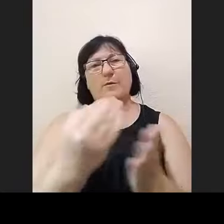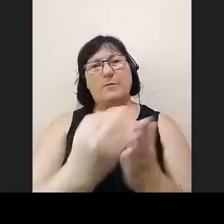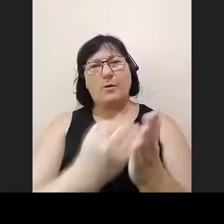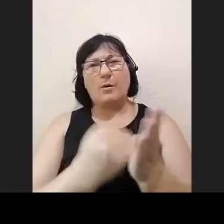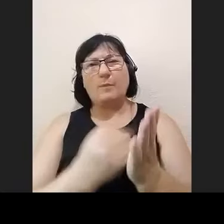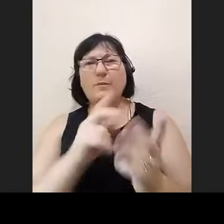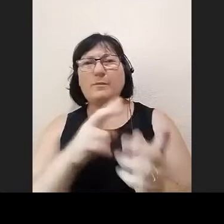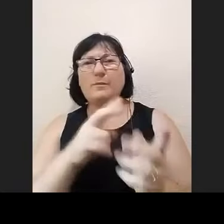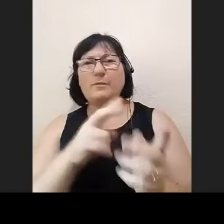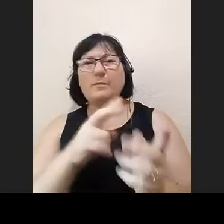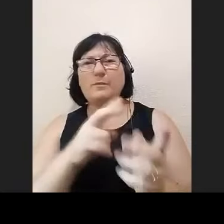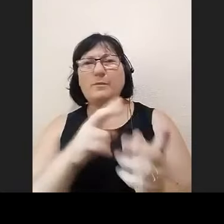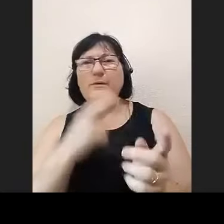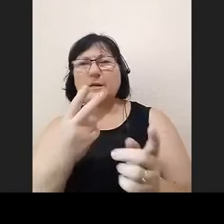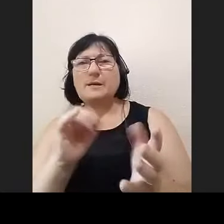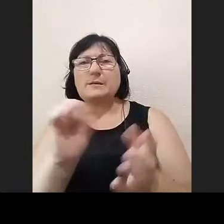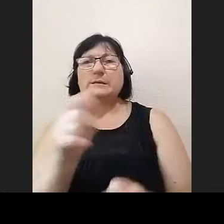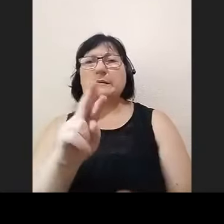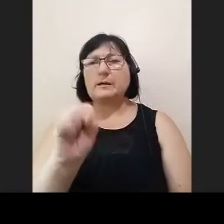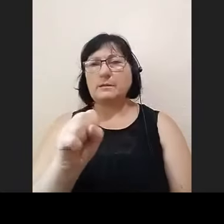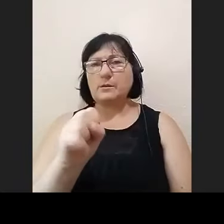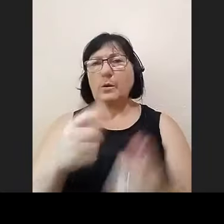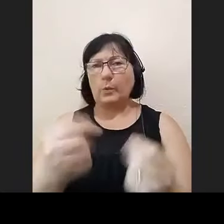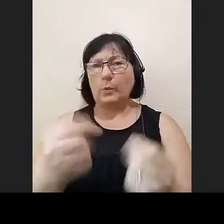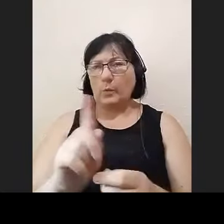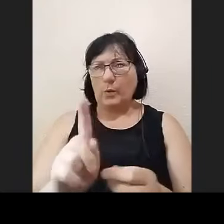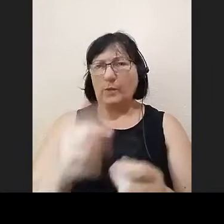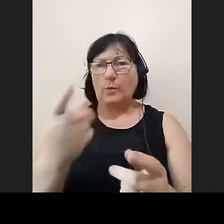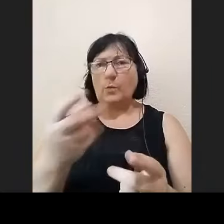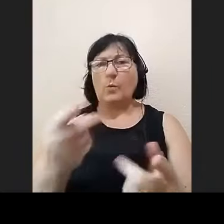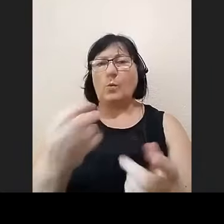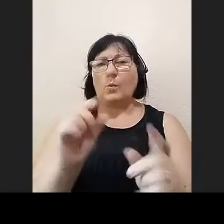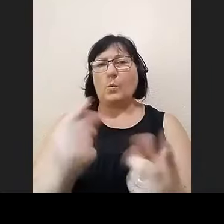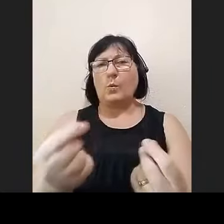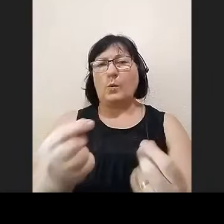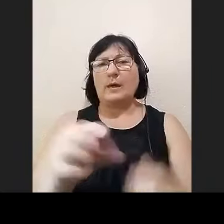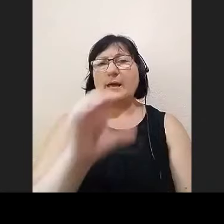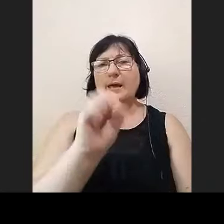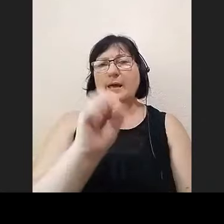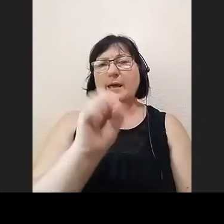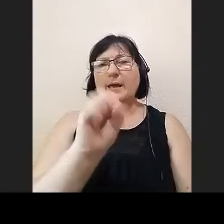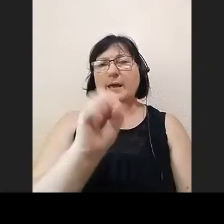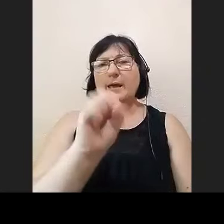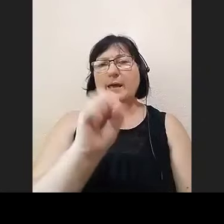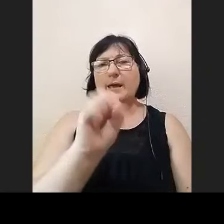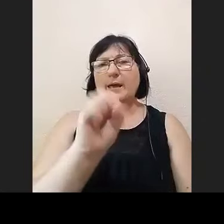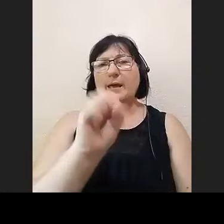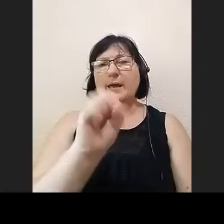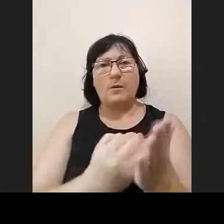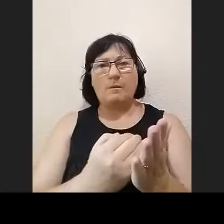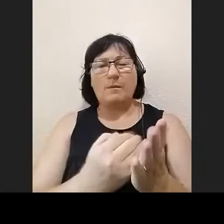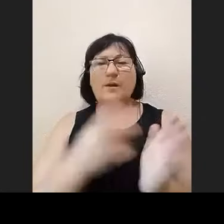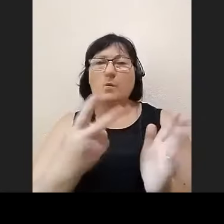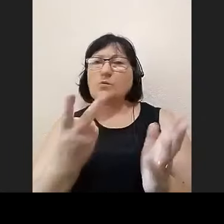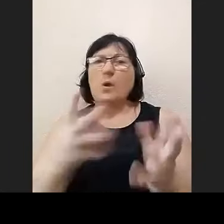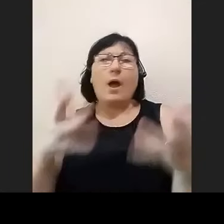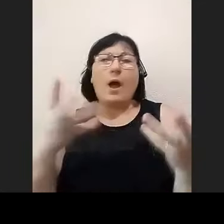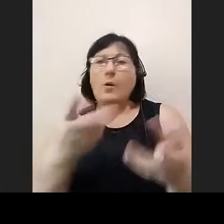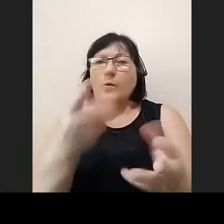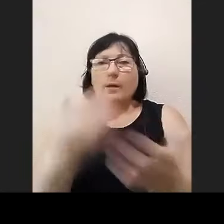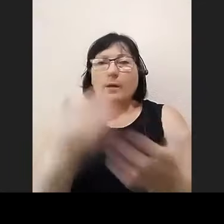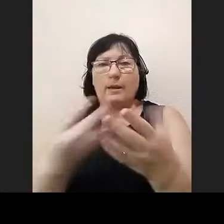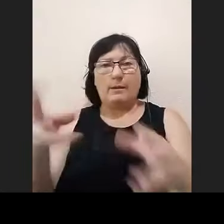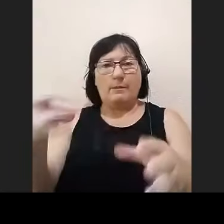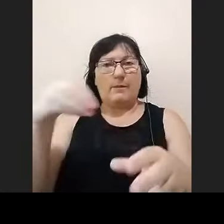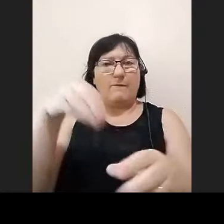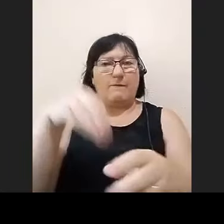SMME AEO program and give you an indication of how you can become involved in collaborating in the program design